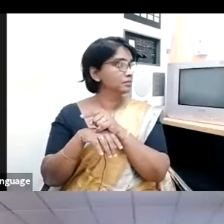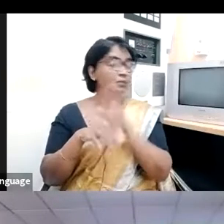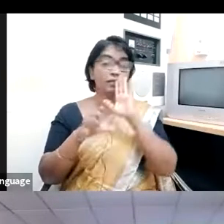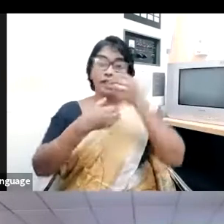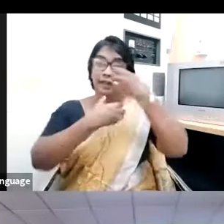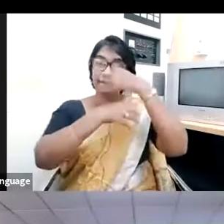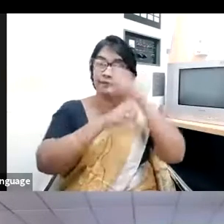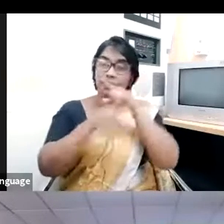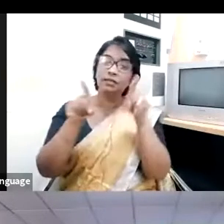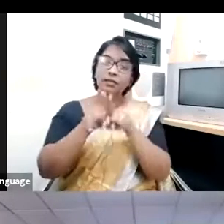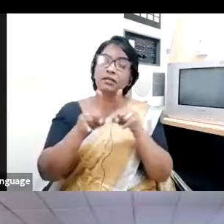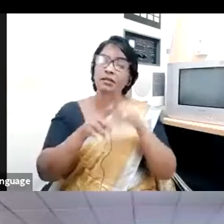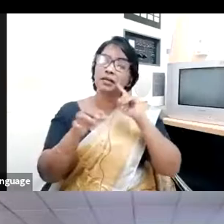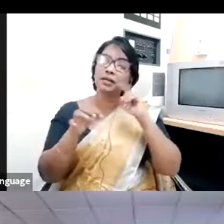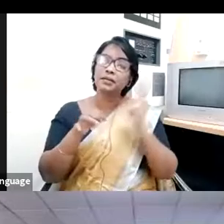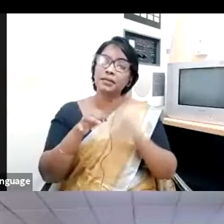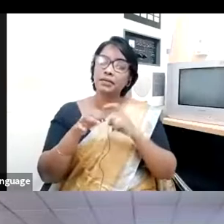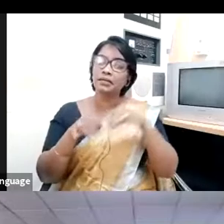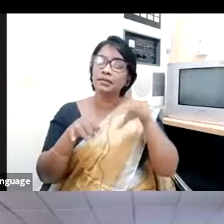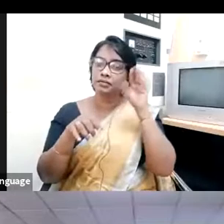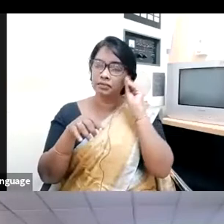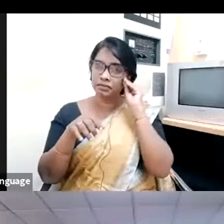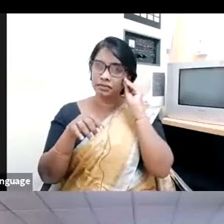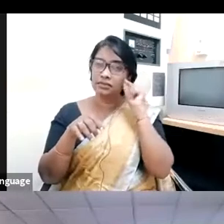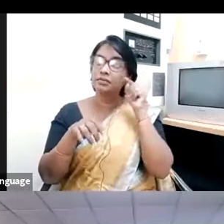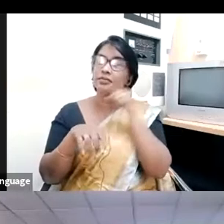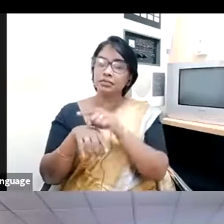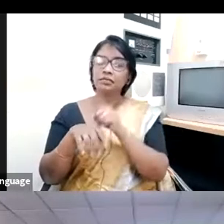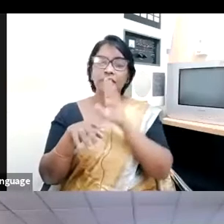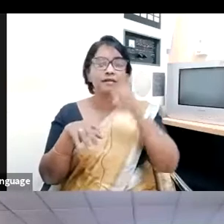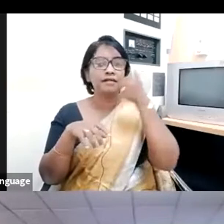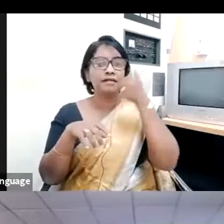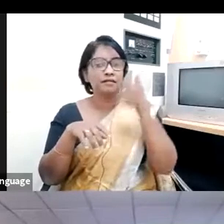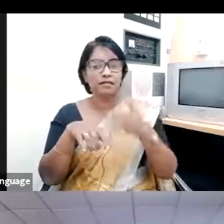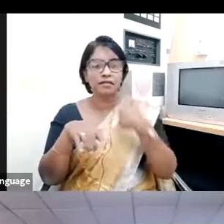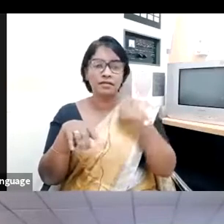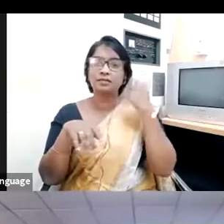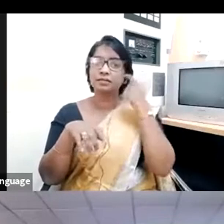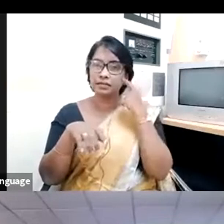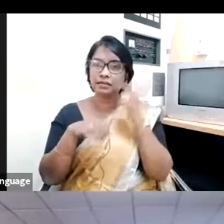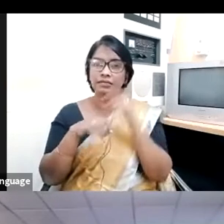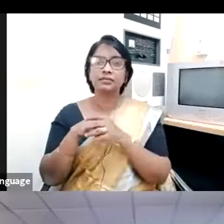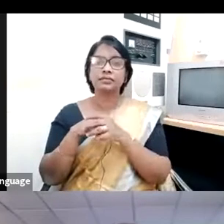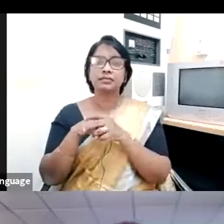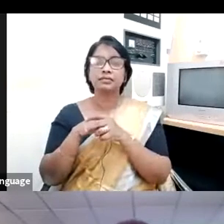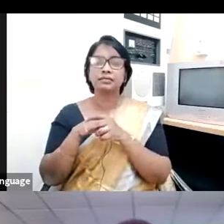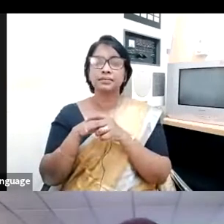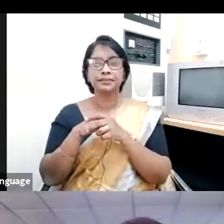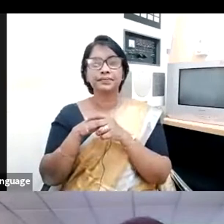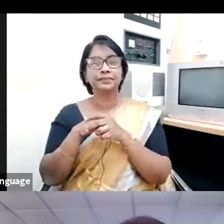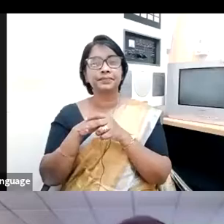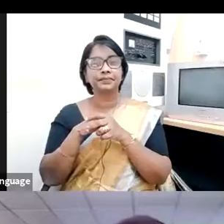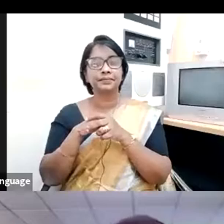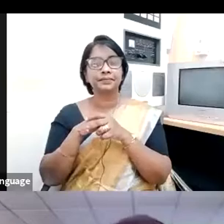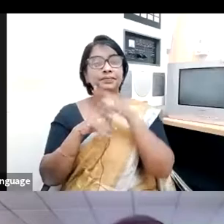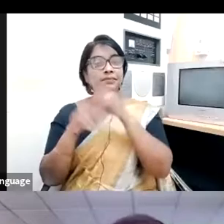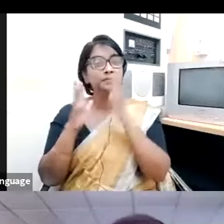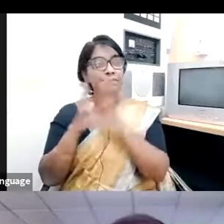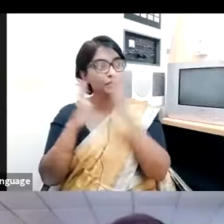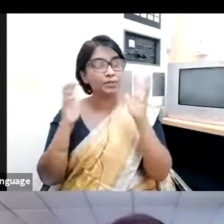That has become, to my mind, the biggest issue in terms of why the world has